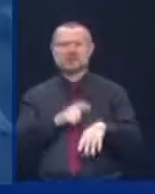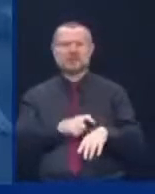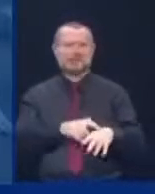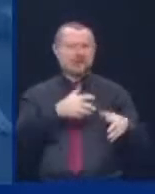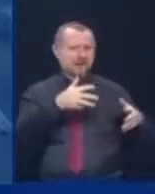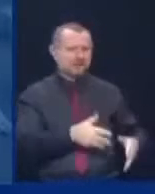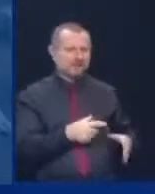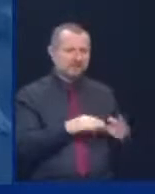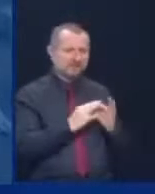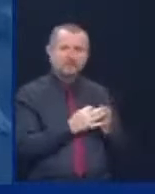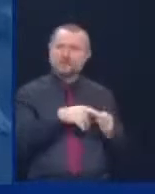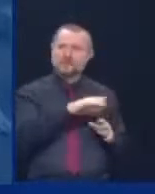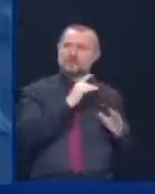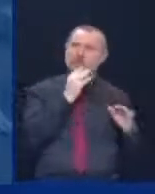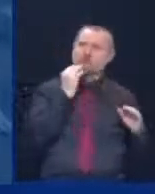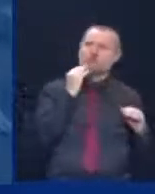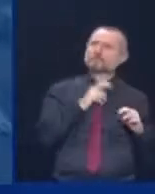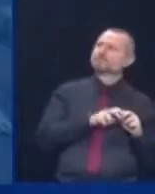home.